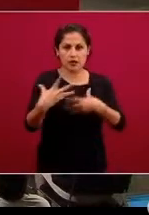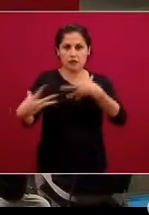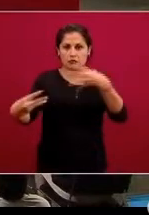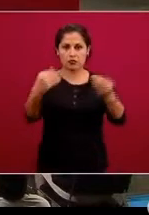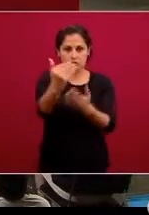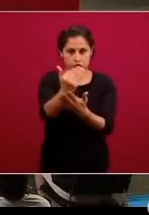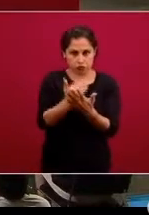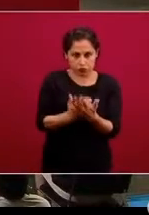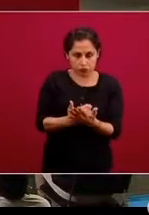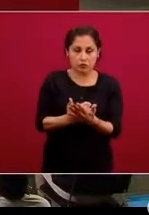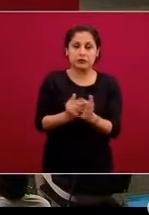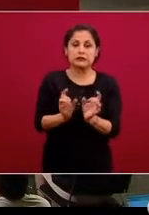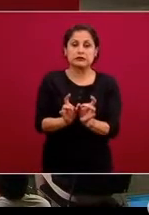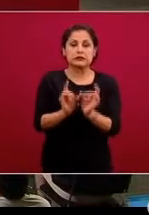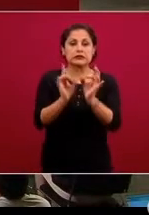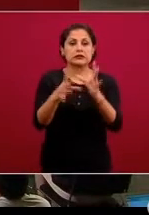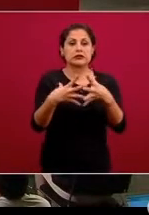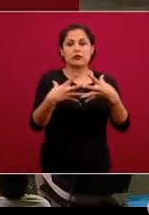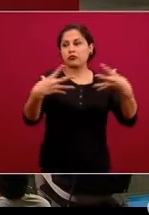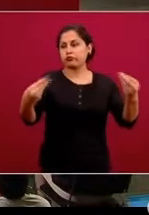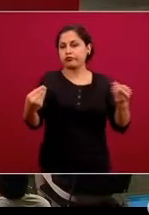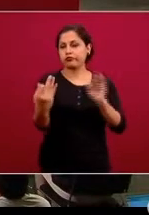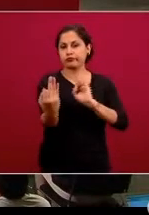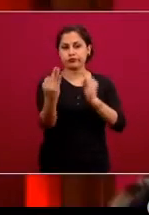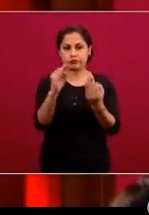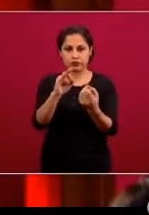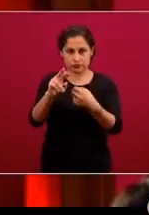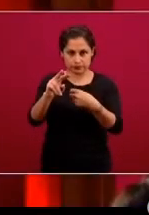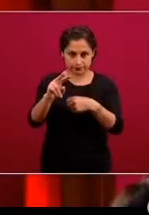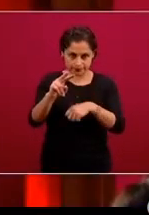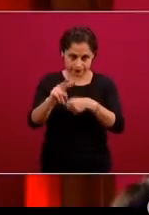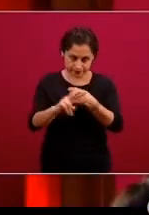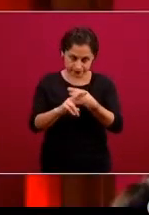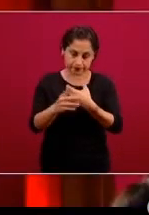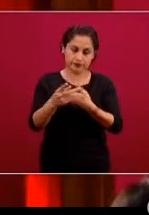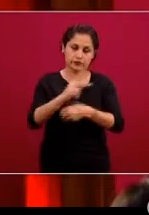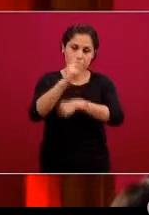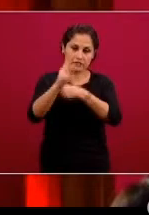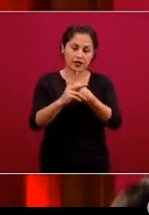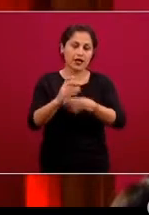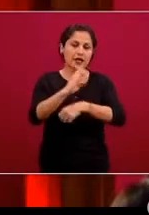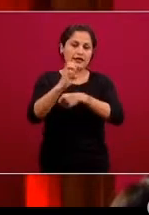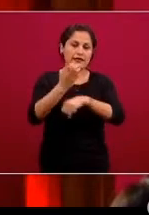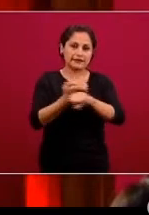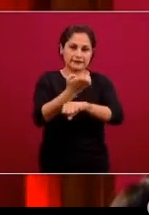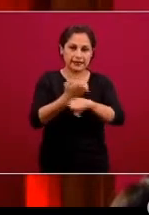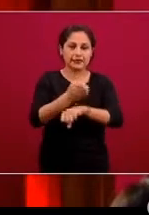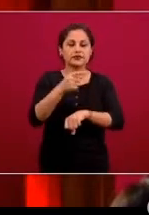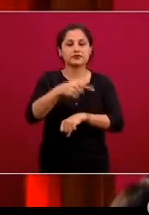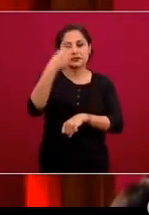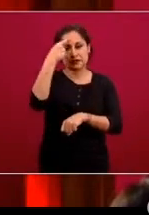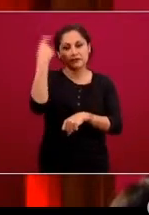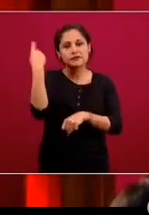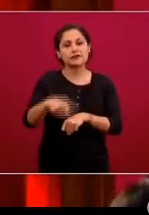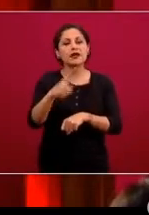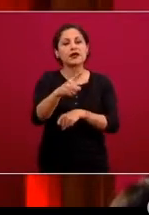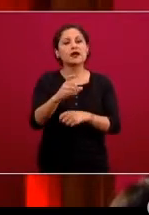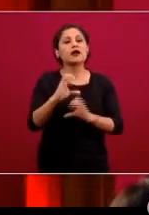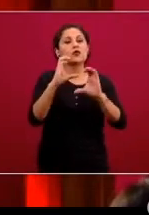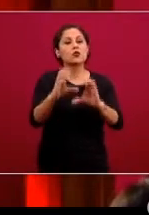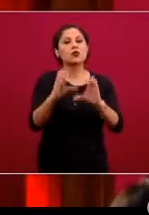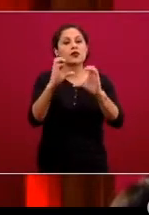where it isn't as present as it is right now. And this depends on social activities and people staying at home.